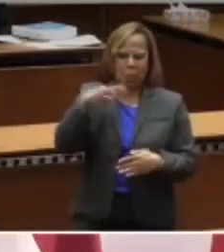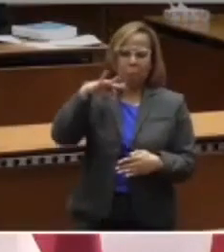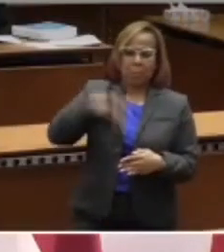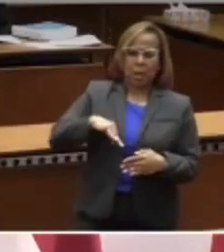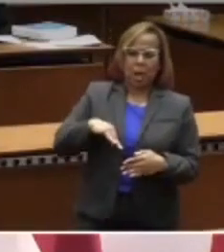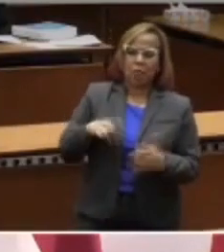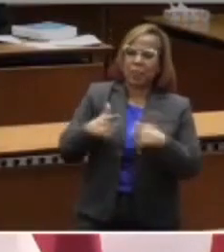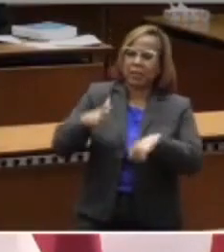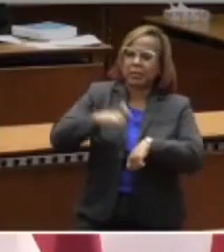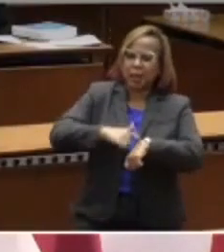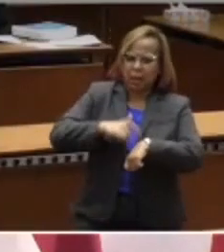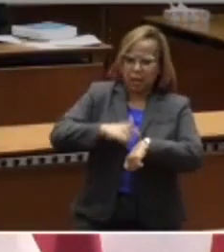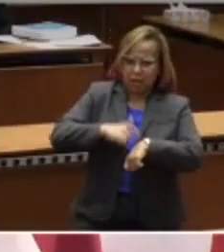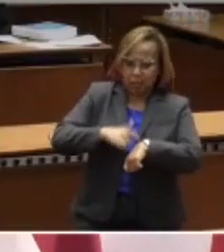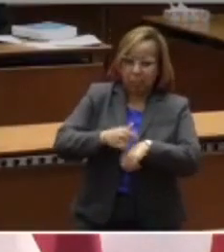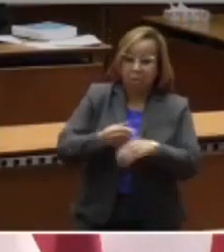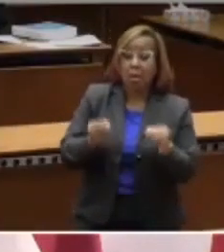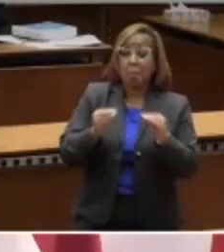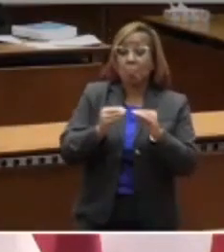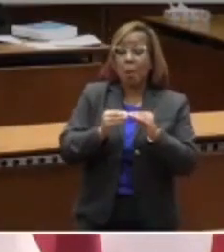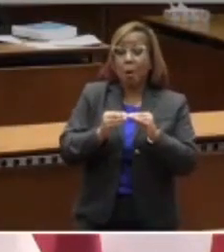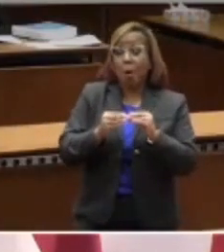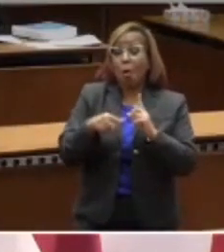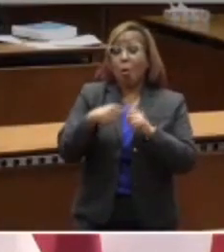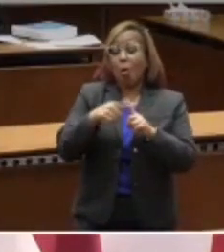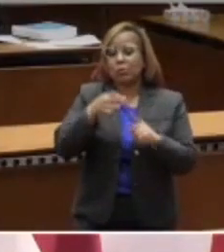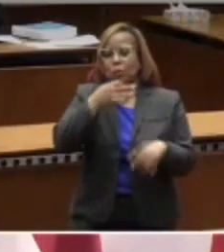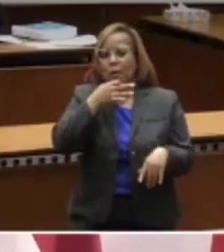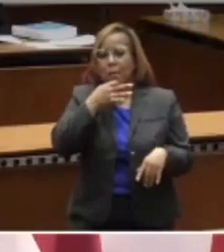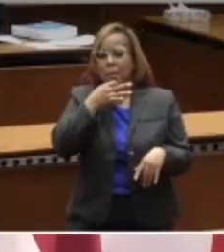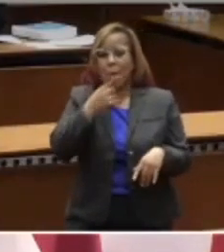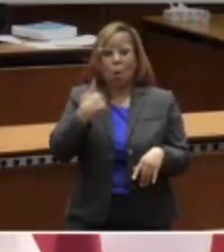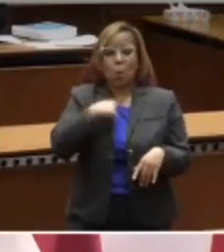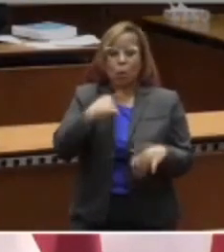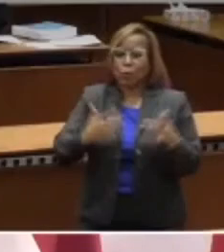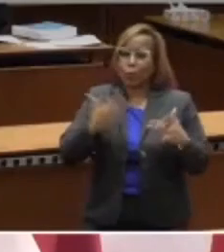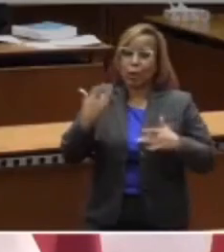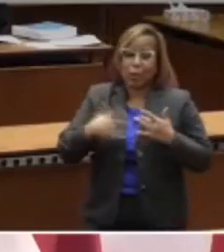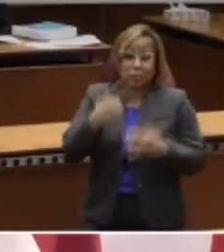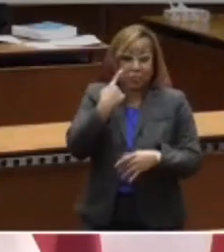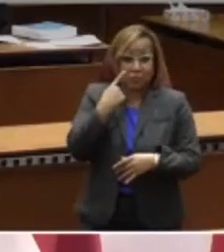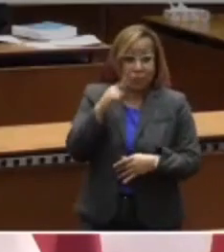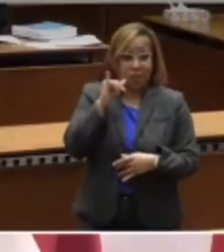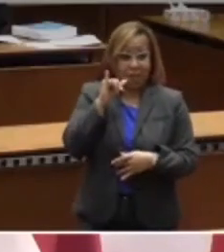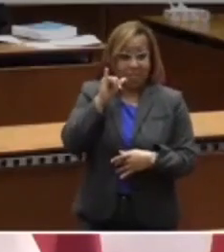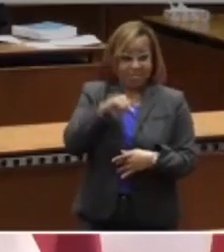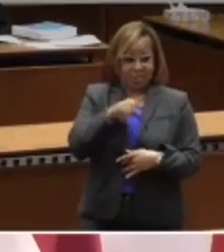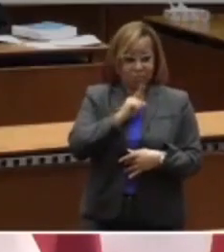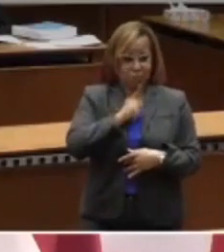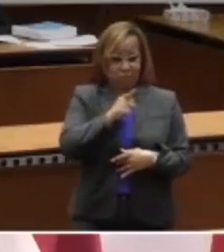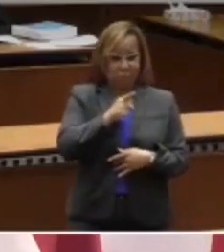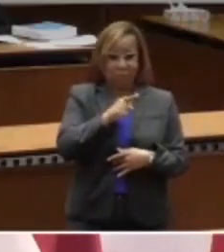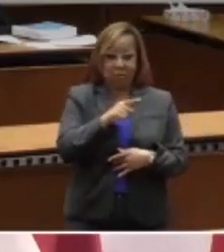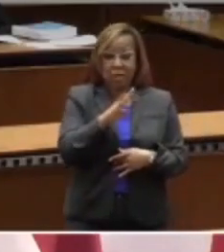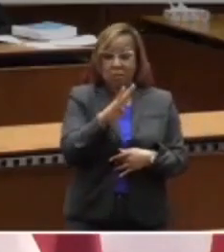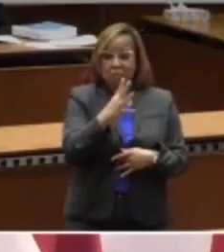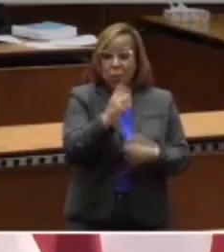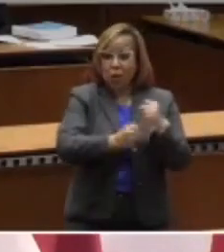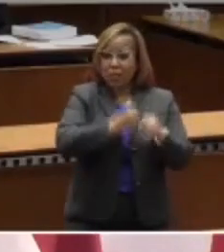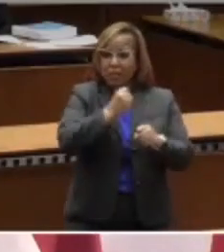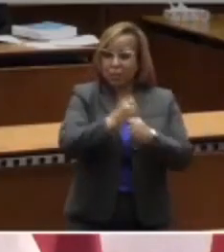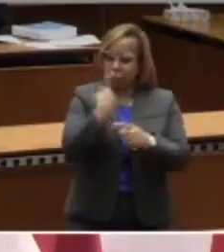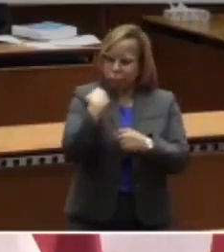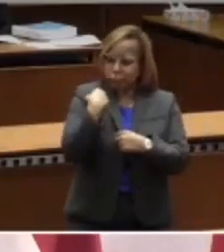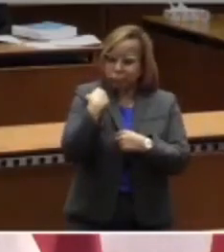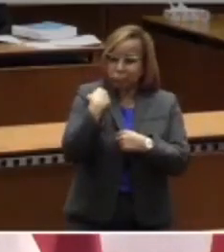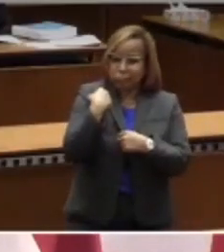time, and more to come. And we were thrilled that for the unprecedented 4th year in a